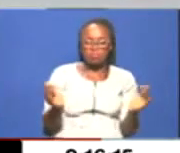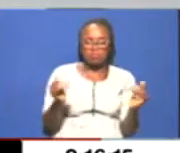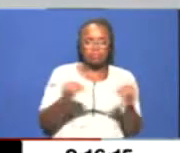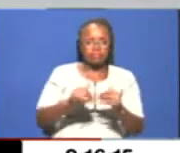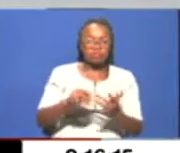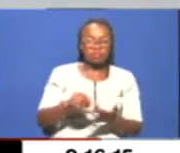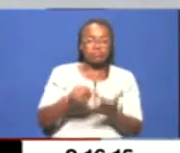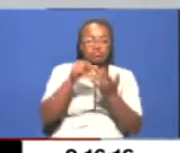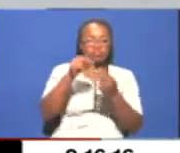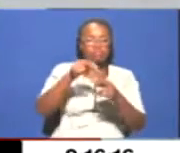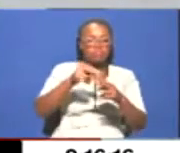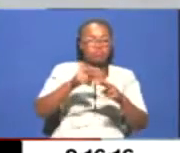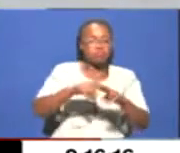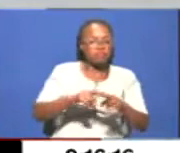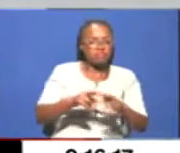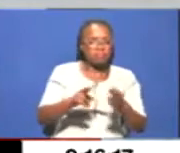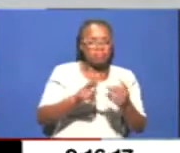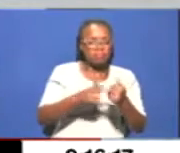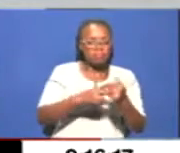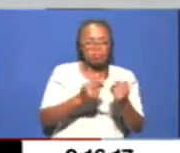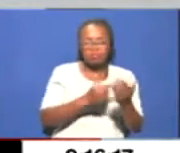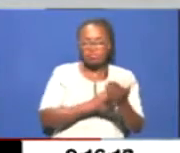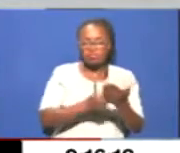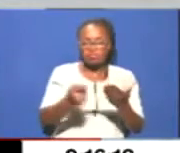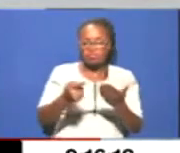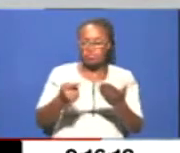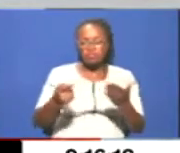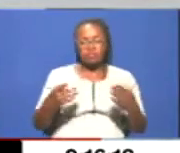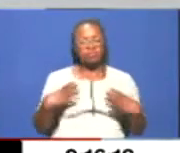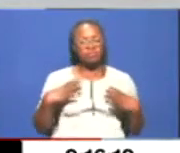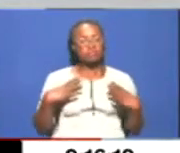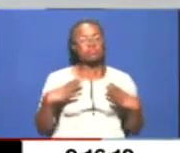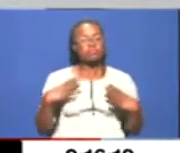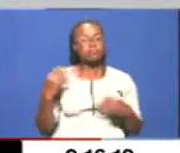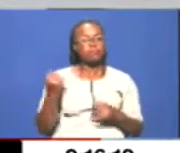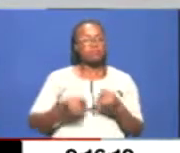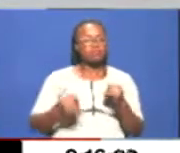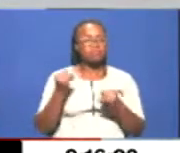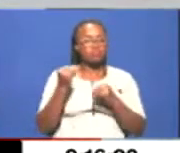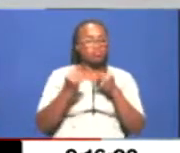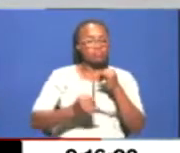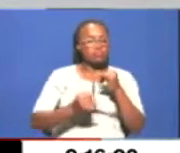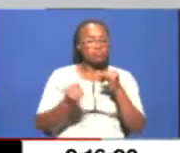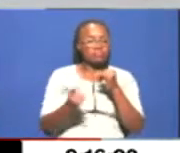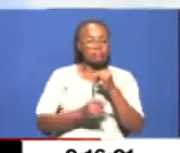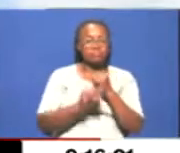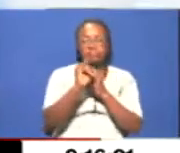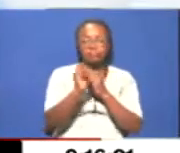amid a seven-week annual-long recess that ends late January 2022.